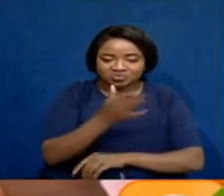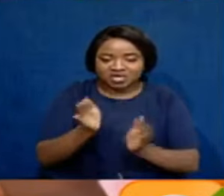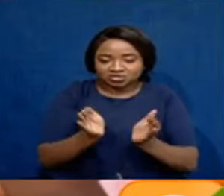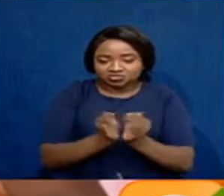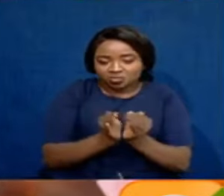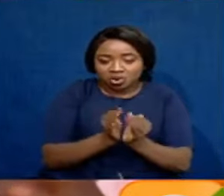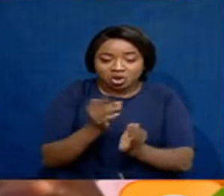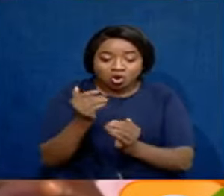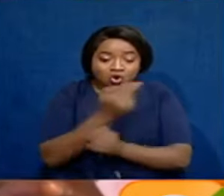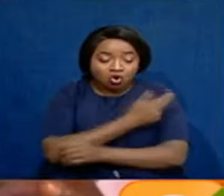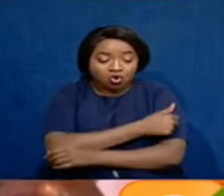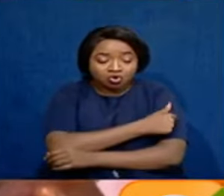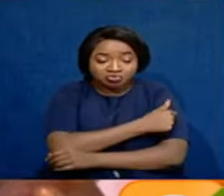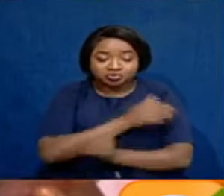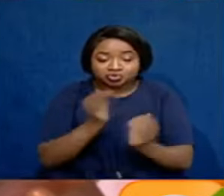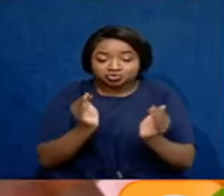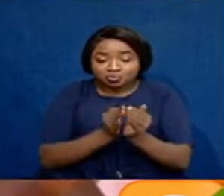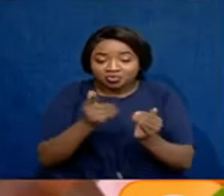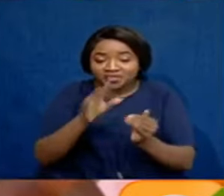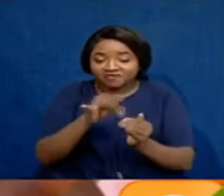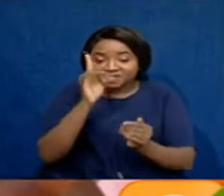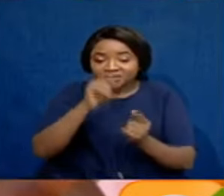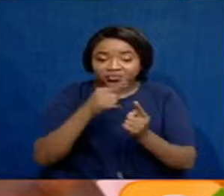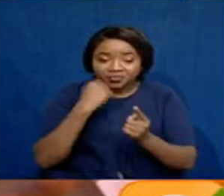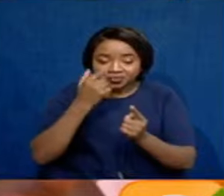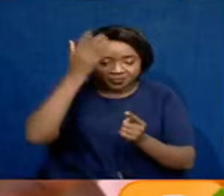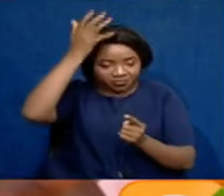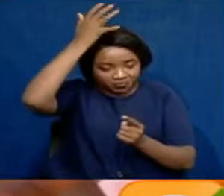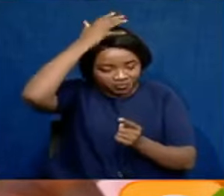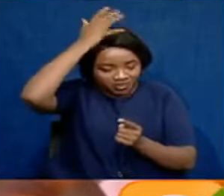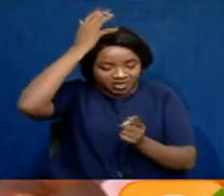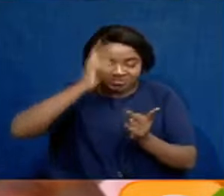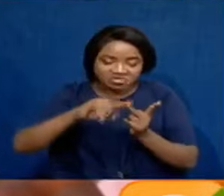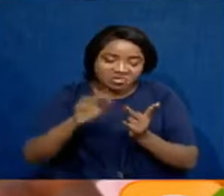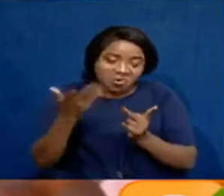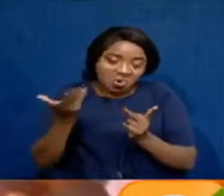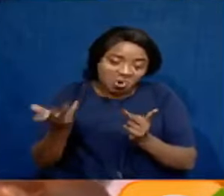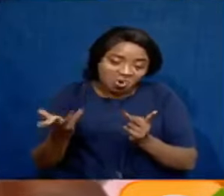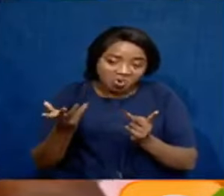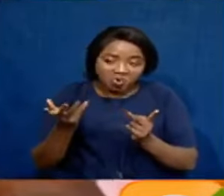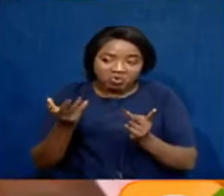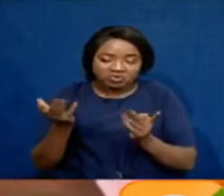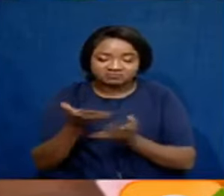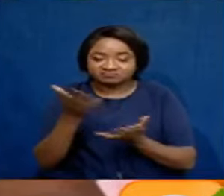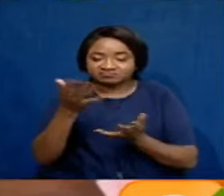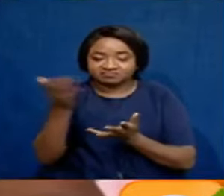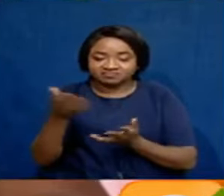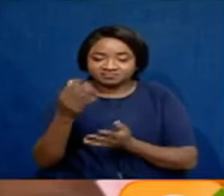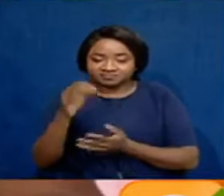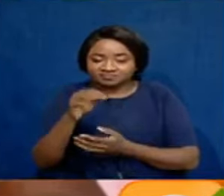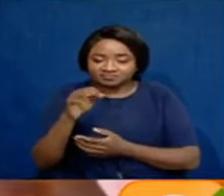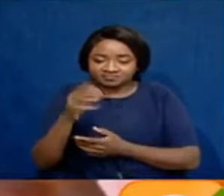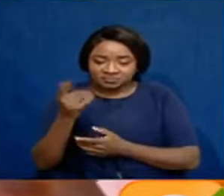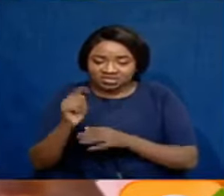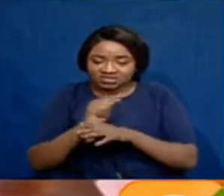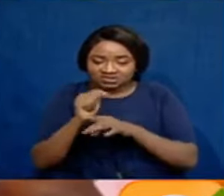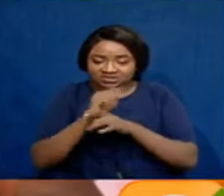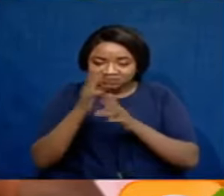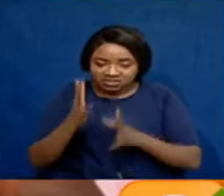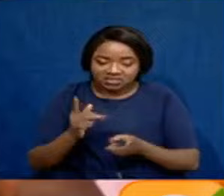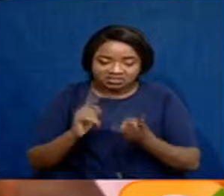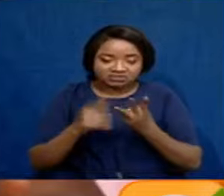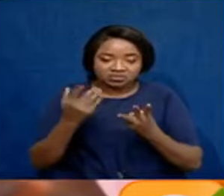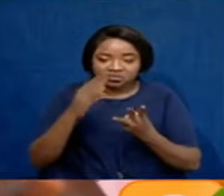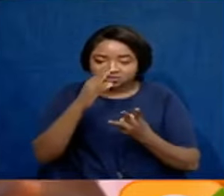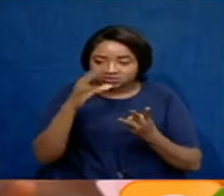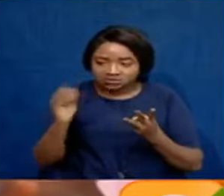a dispensary? It's either going to be a nurse, or who our good MTC is training, or a clinical